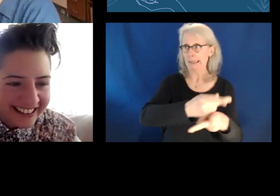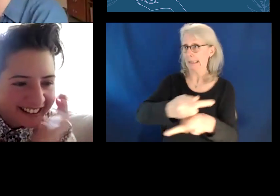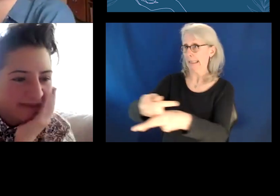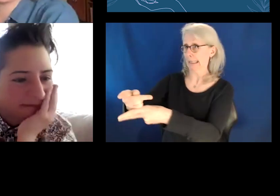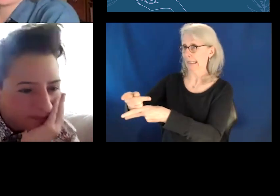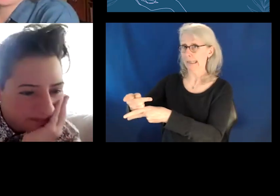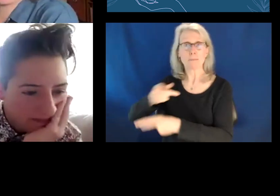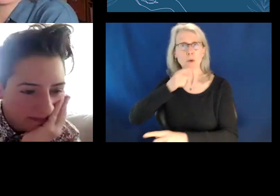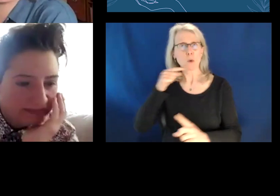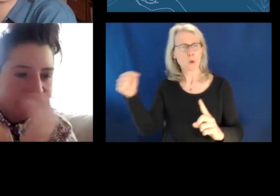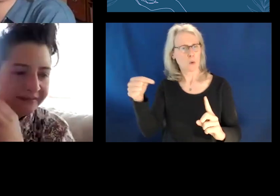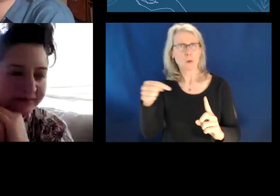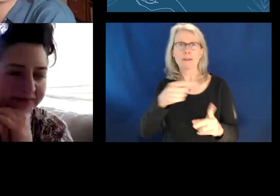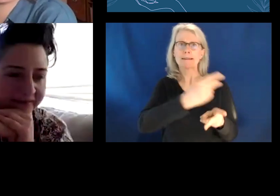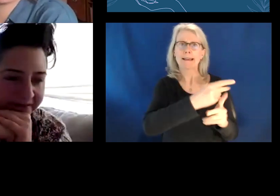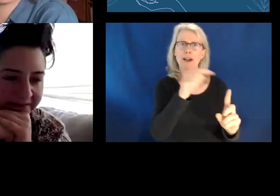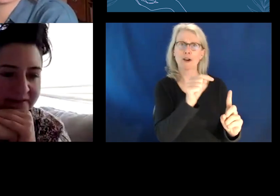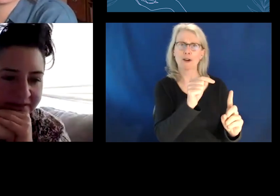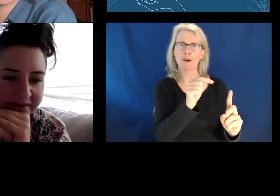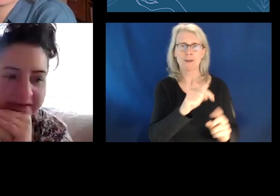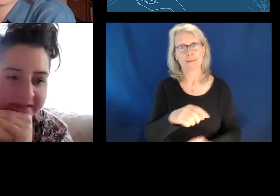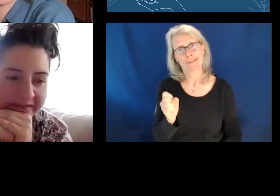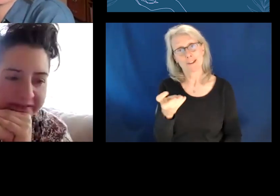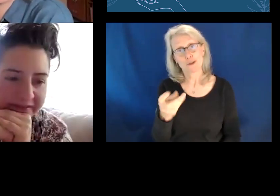because like Shawn and Faye, I'm